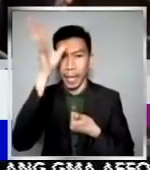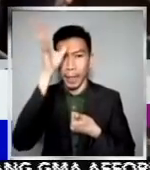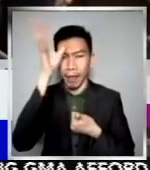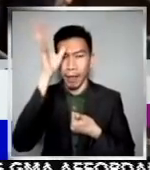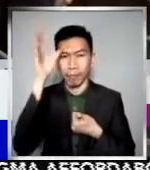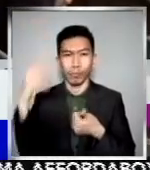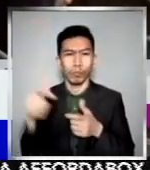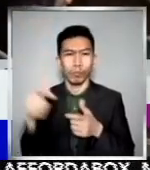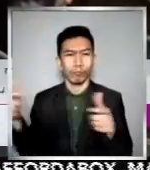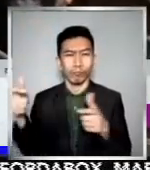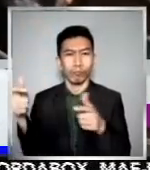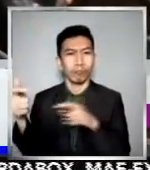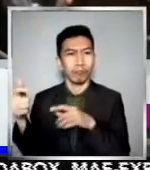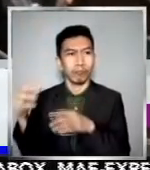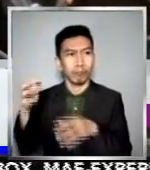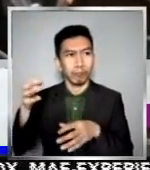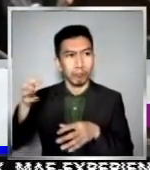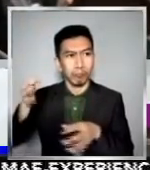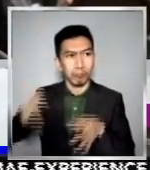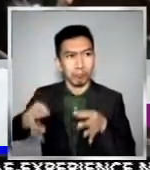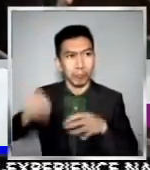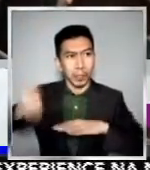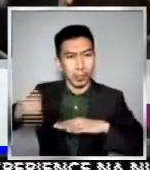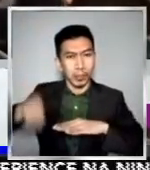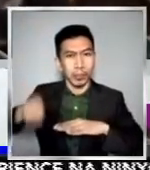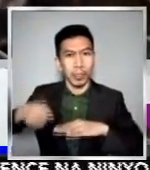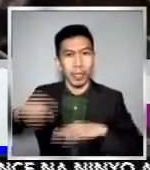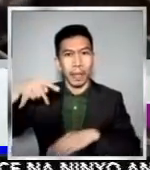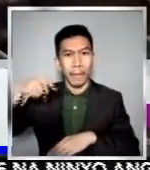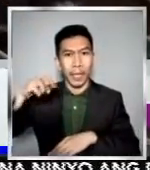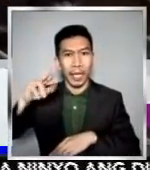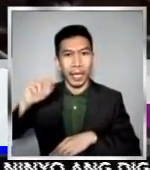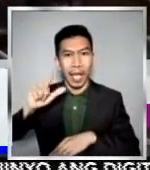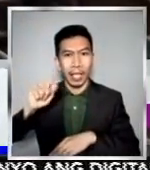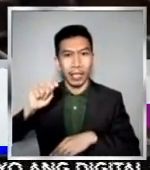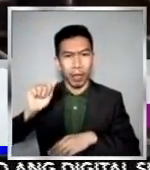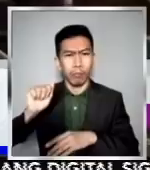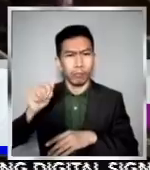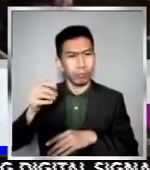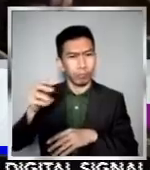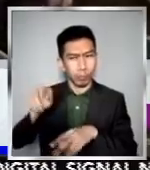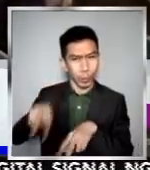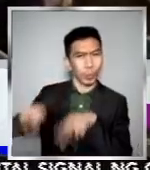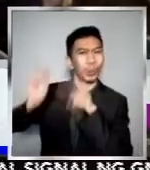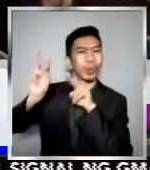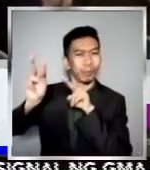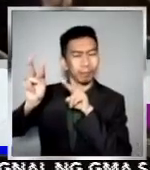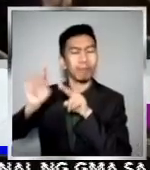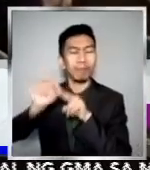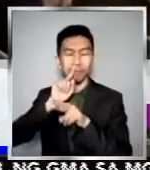Elviro Lasso Peralta, who I had always admired and looked up to.